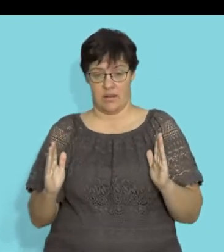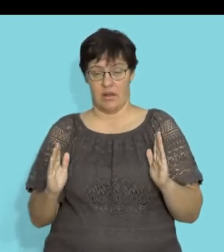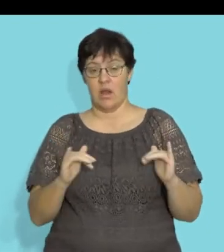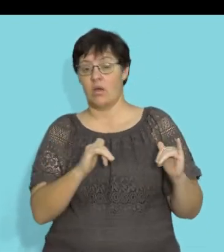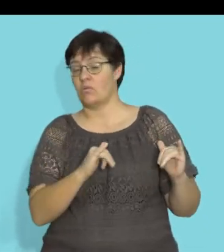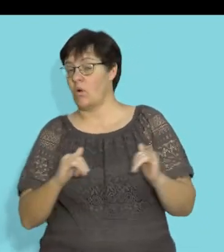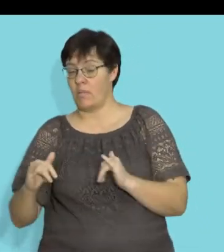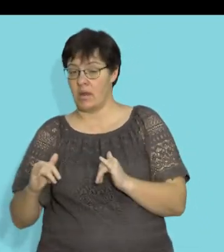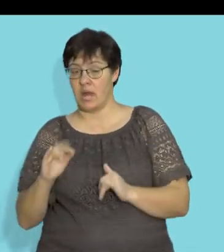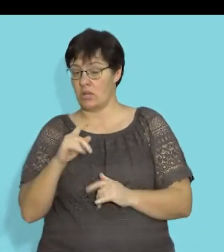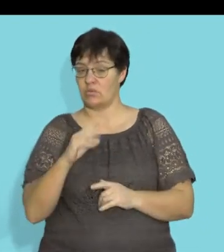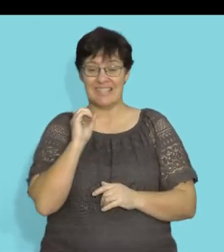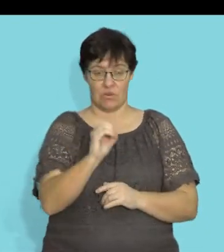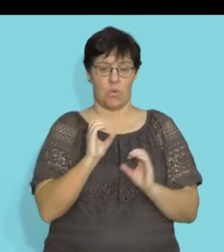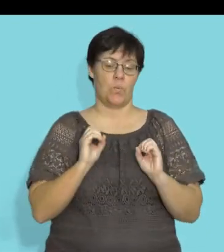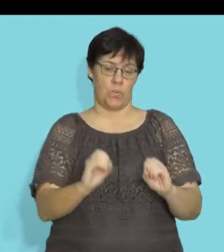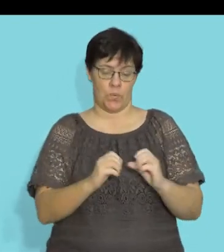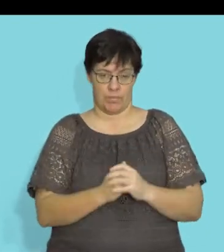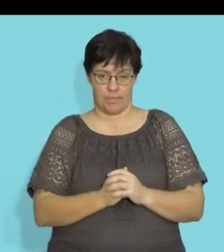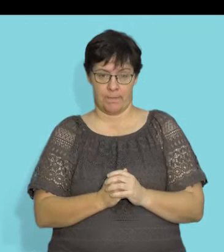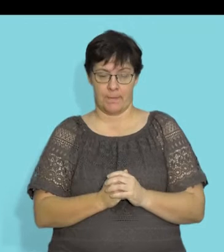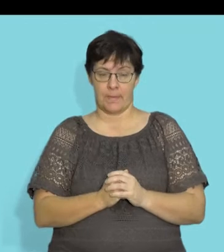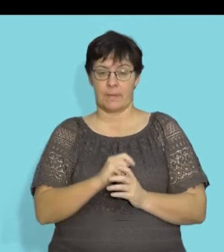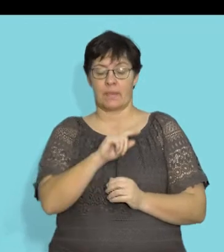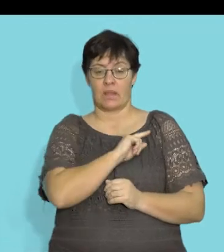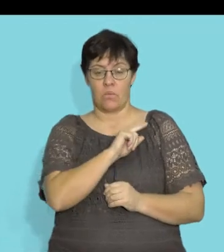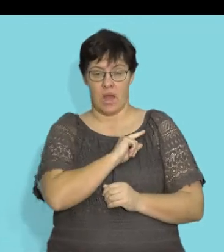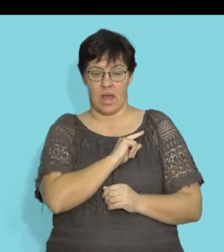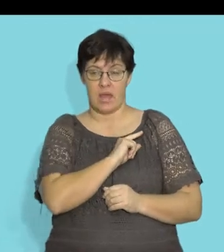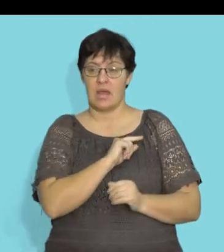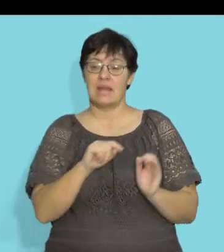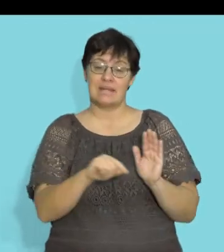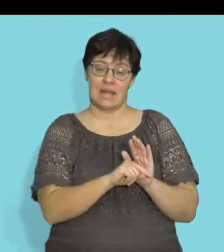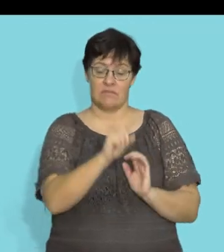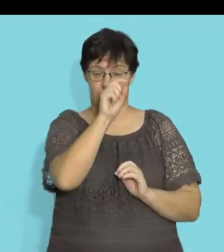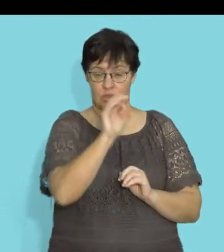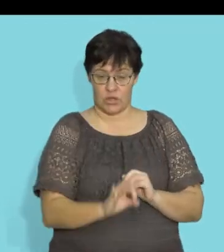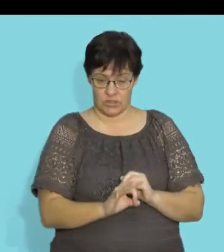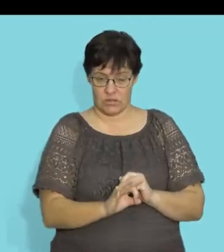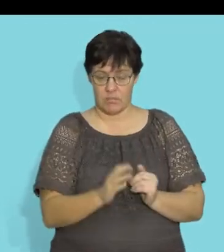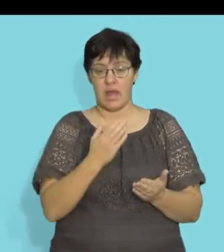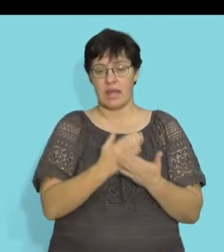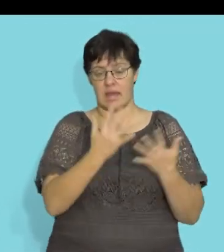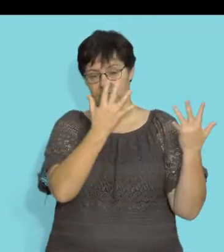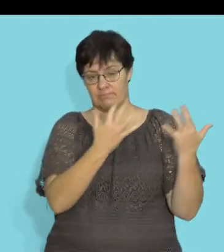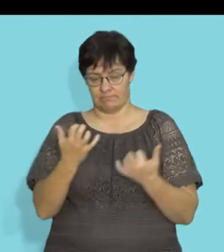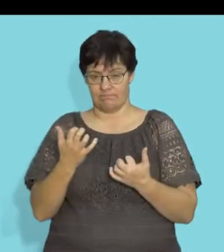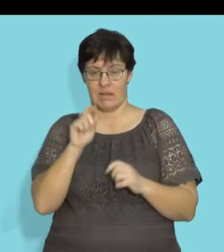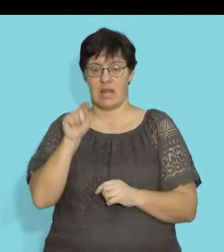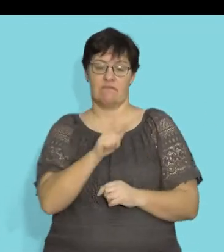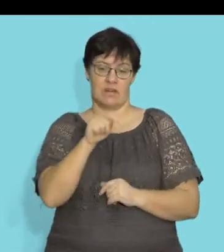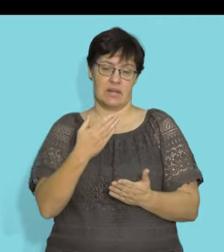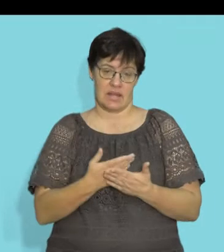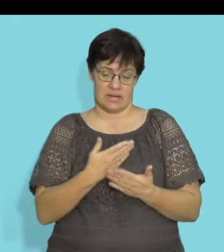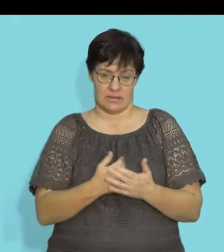common ratio is not 0. So because my ratio is -1/3, I can calculate the sum to